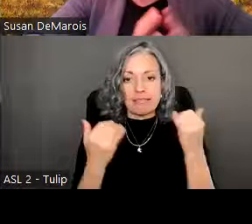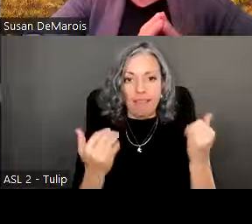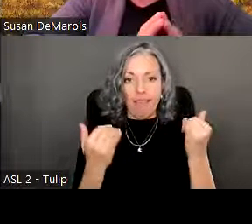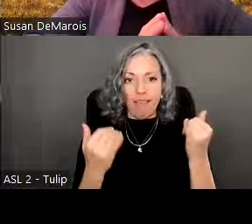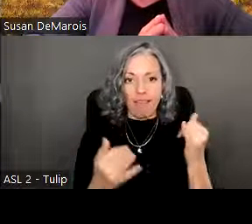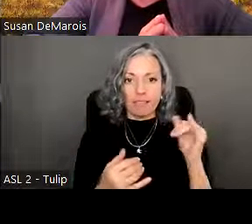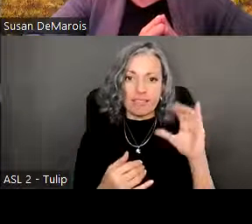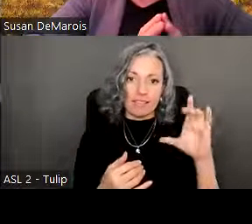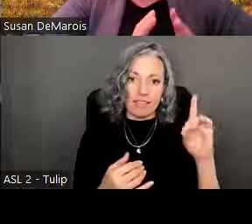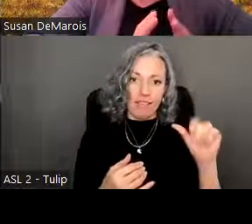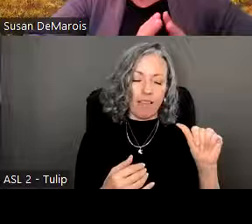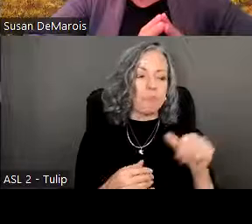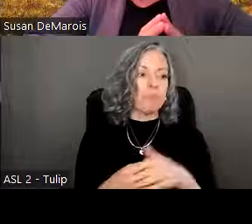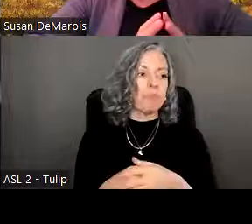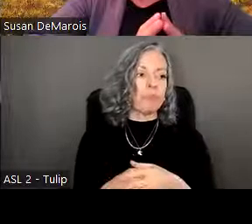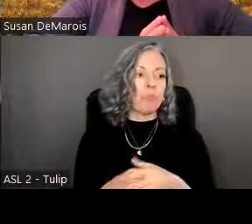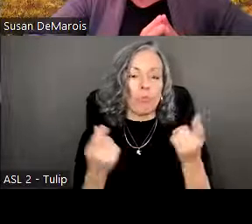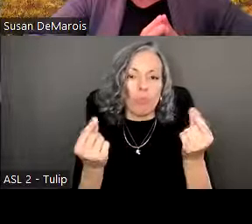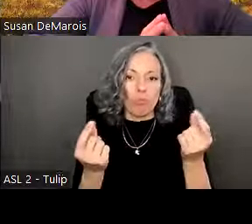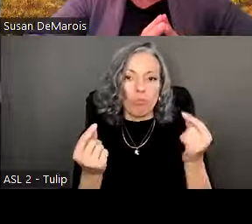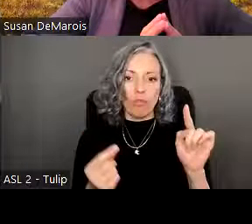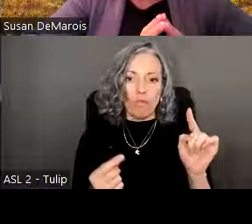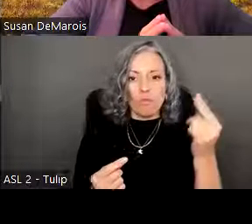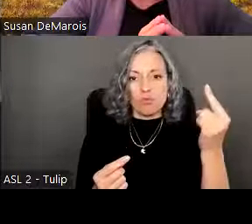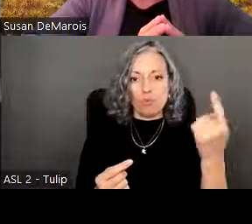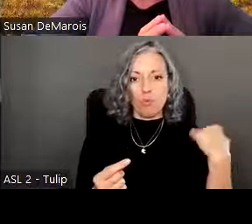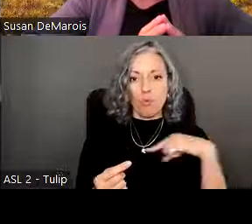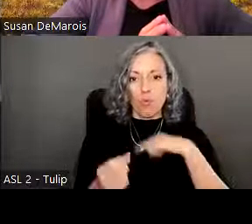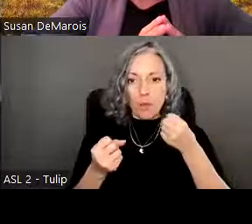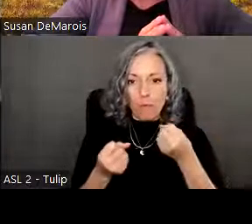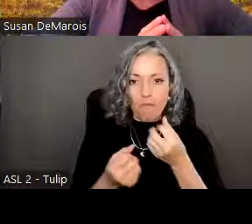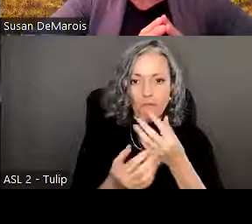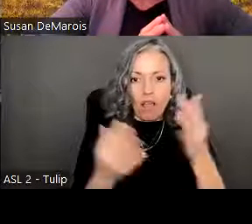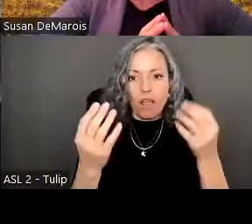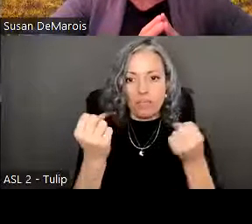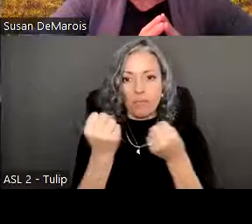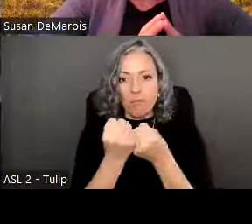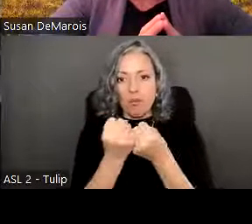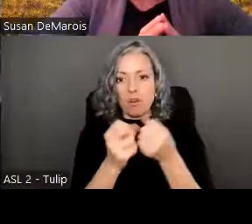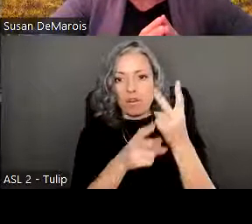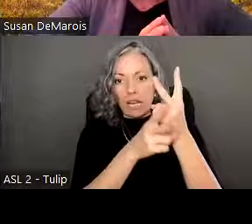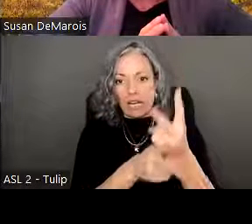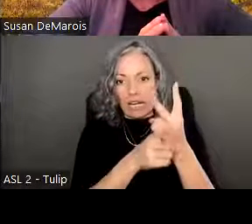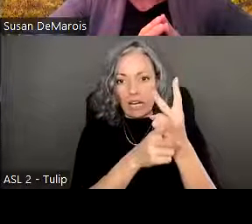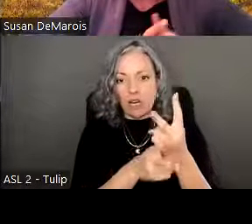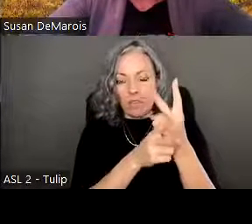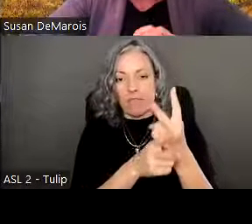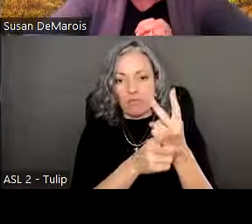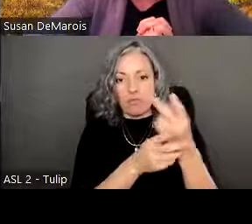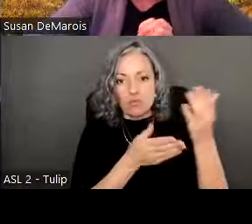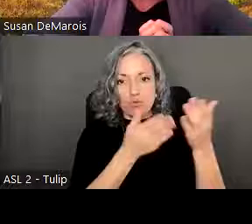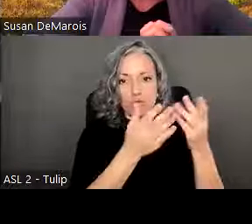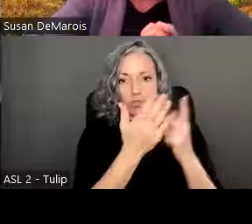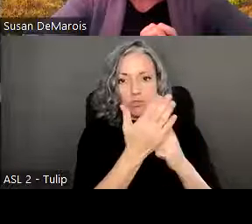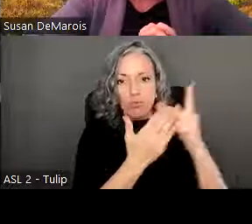So first and foremost, we do provide the backbone of caregiving services and programs